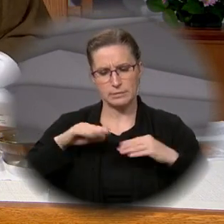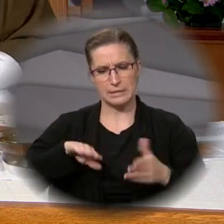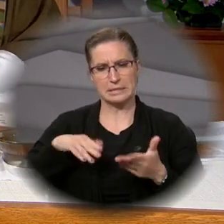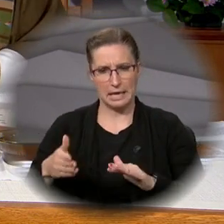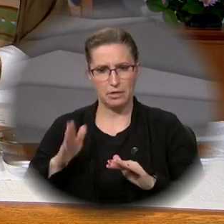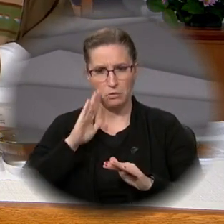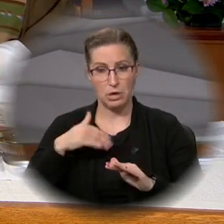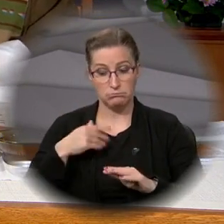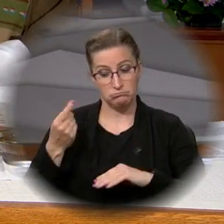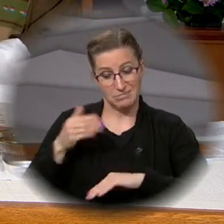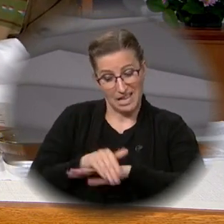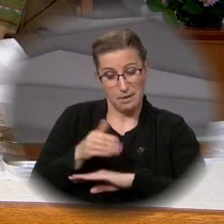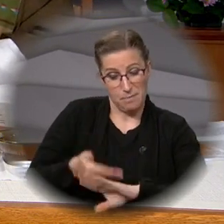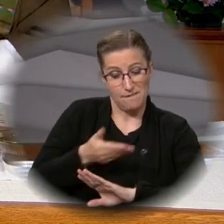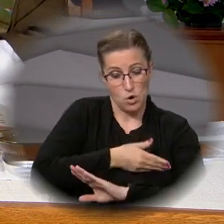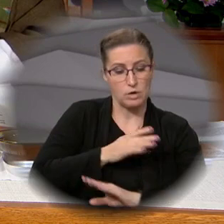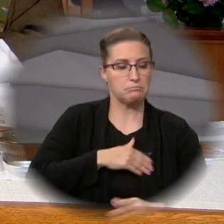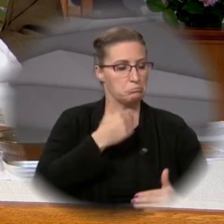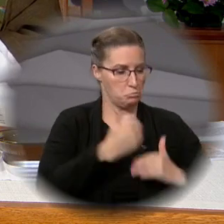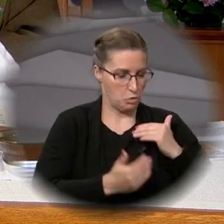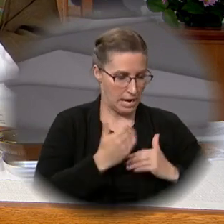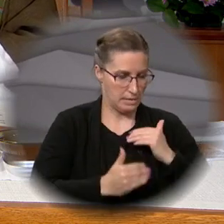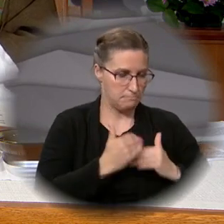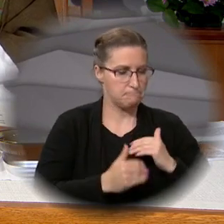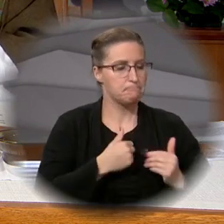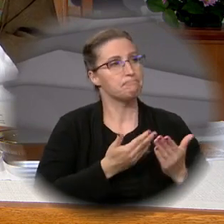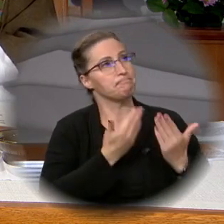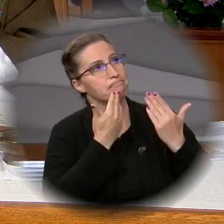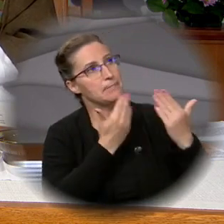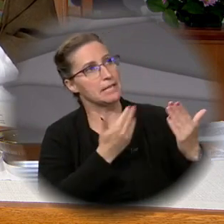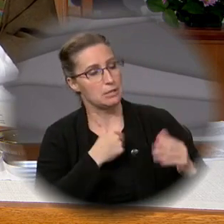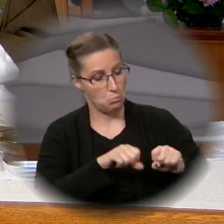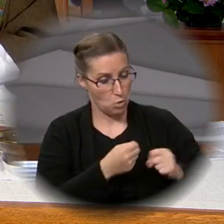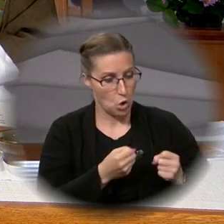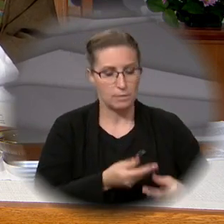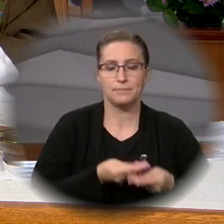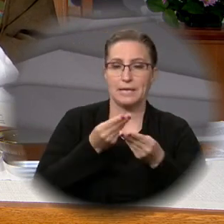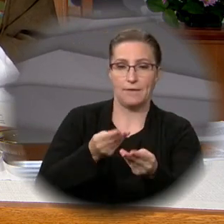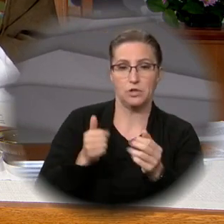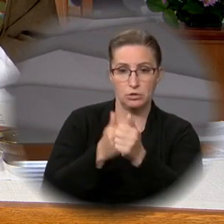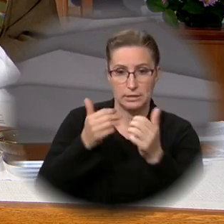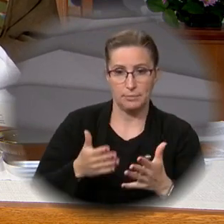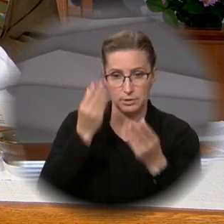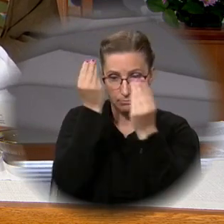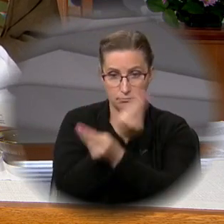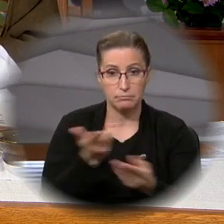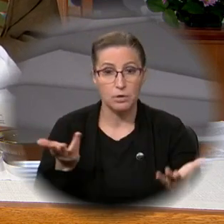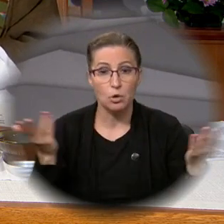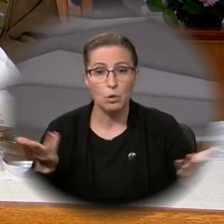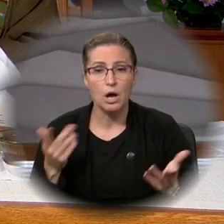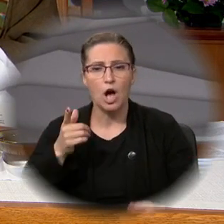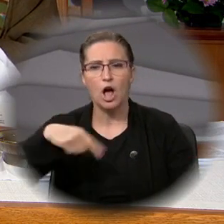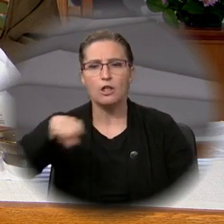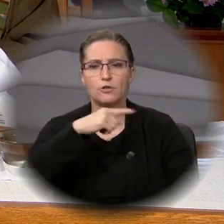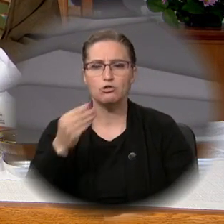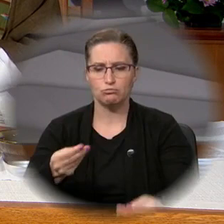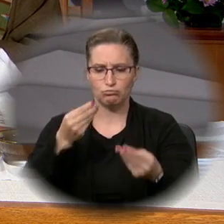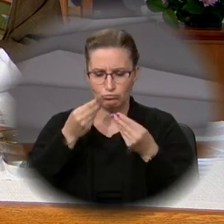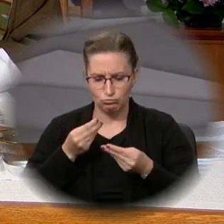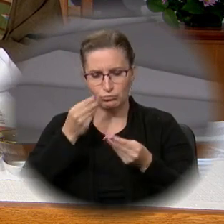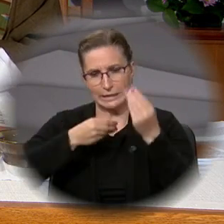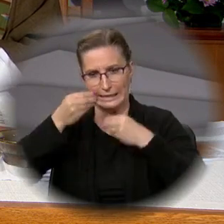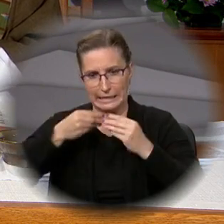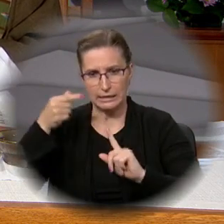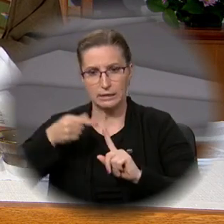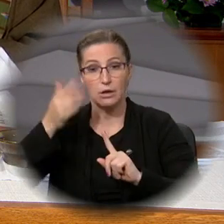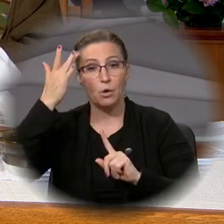willingly into his passion, he took bread, giving thanks, broke it, gave it to his disciples, saying, "Take this, all of you, and